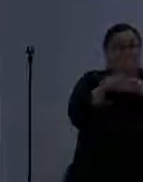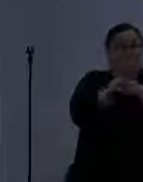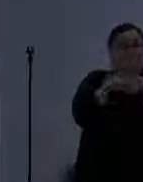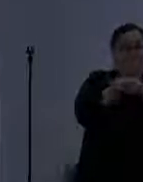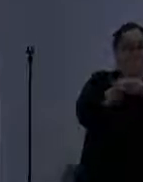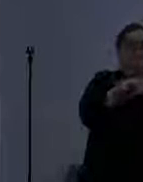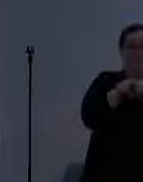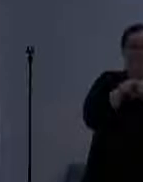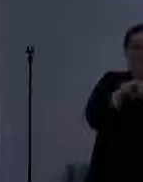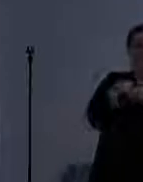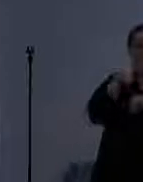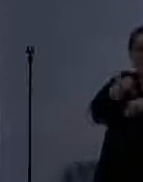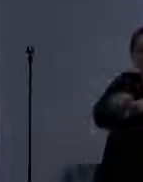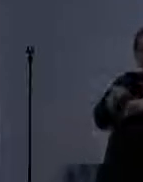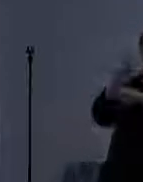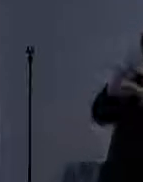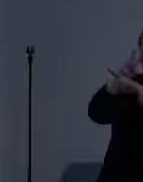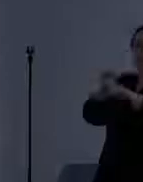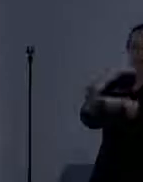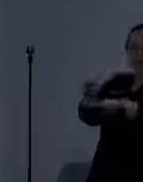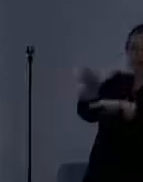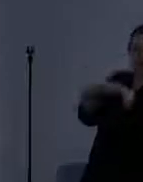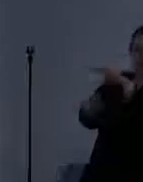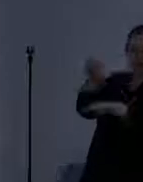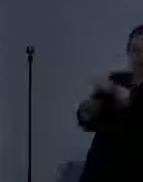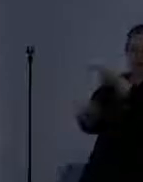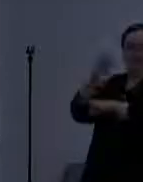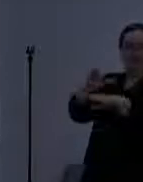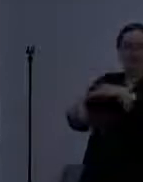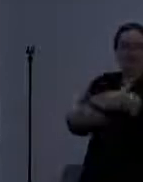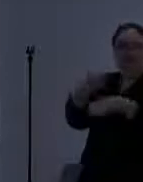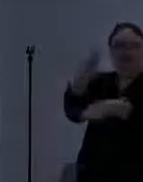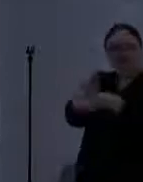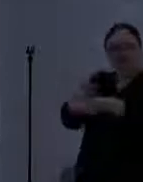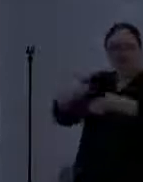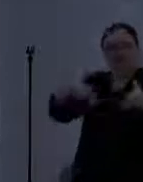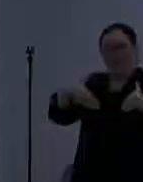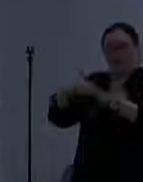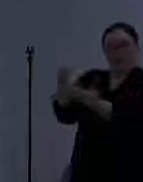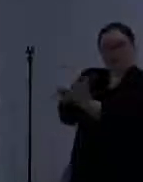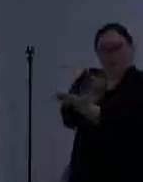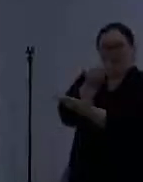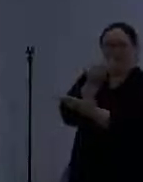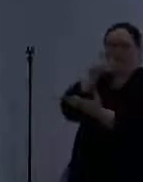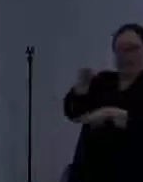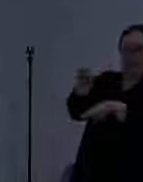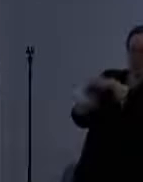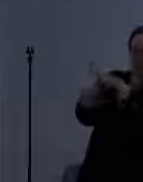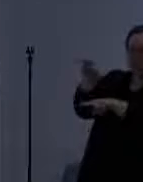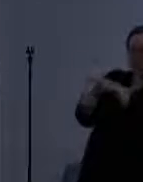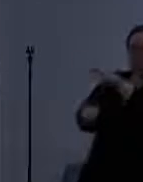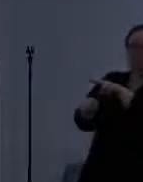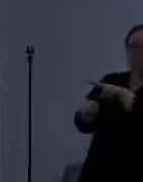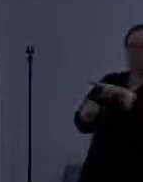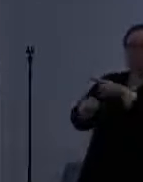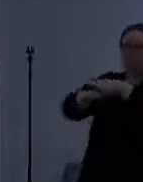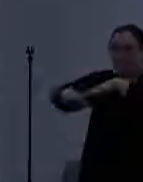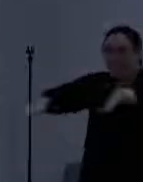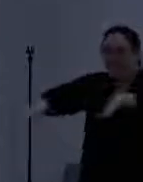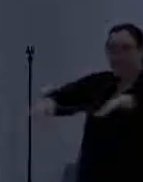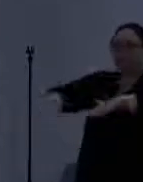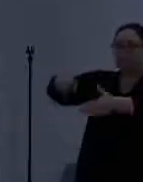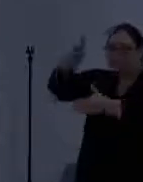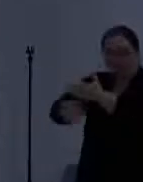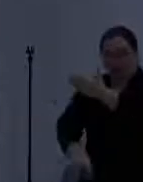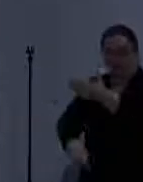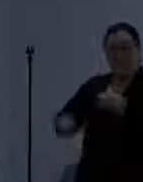of work health and safety. And so they can go in and, fine people, ban people, things